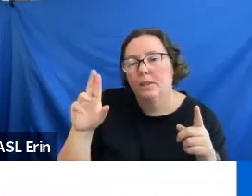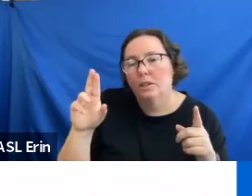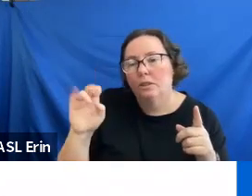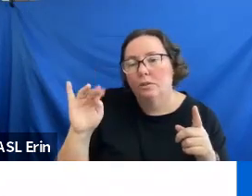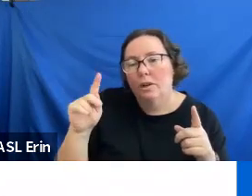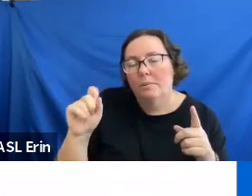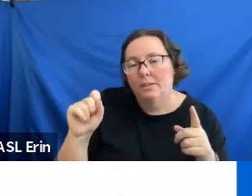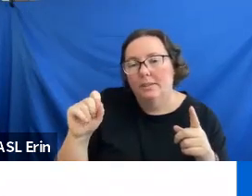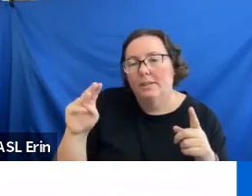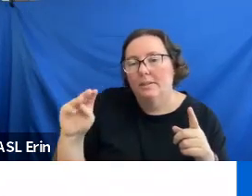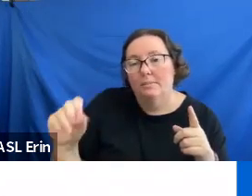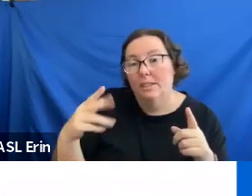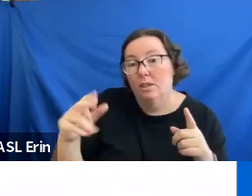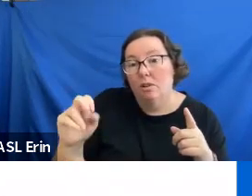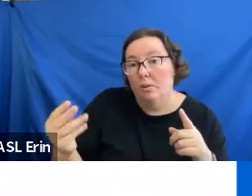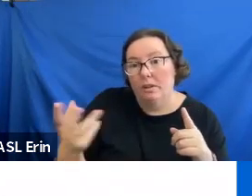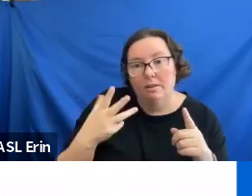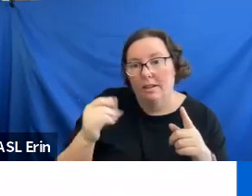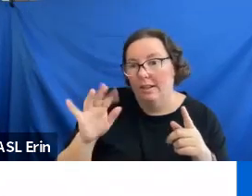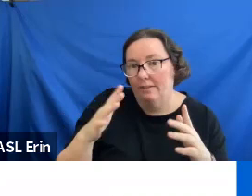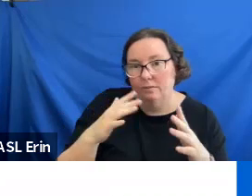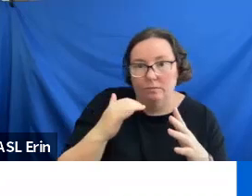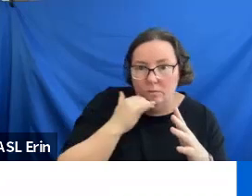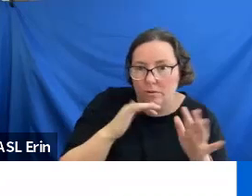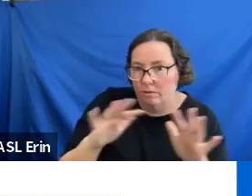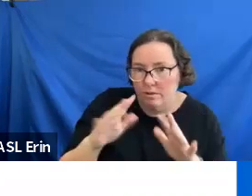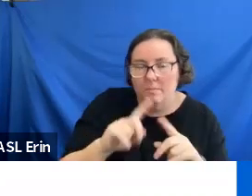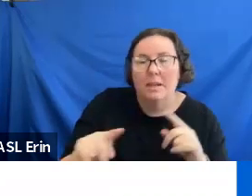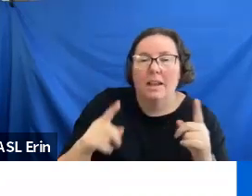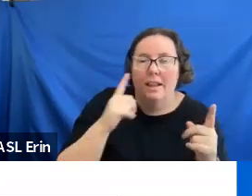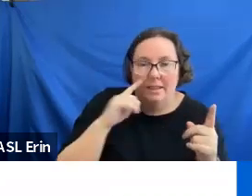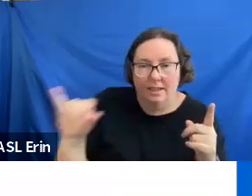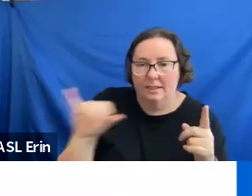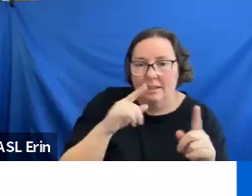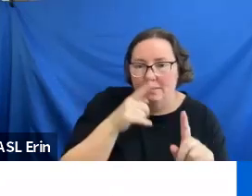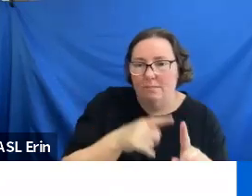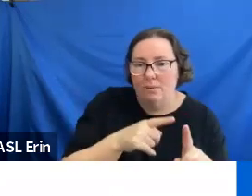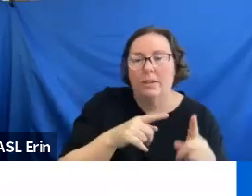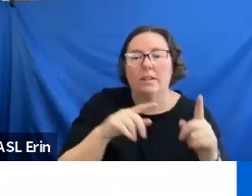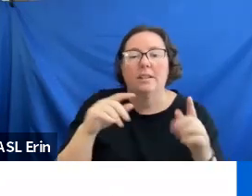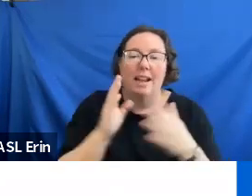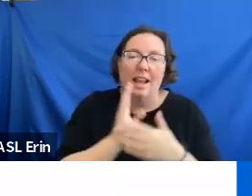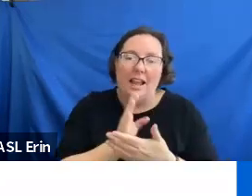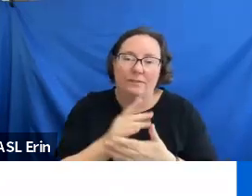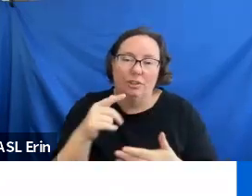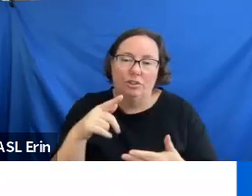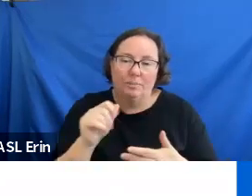Ms. Hogan, feel free to hop in here. I think similarly, actually, you'll see the average GPA here